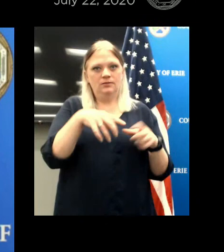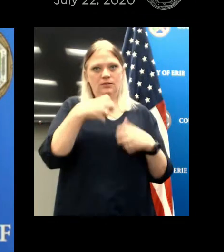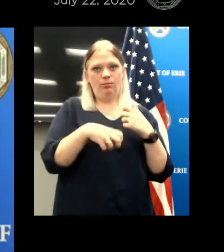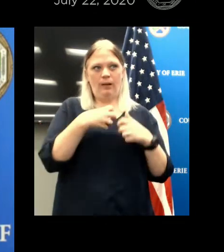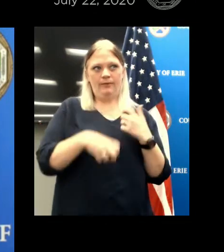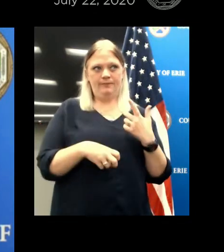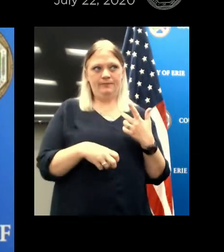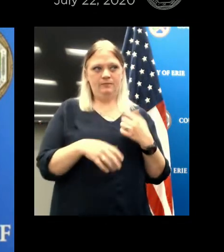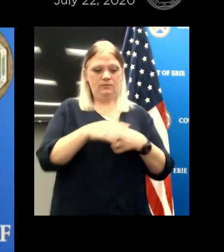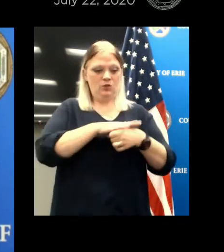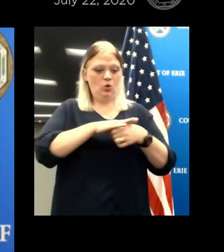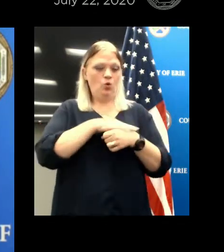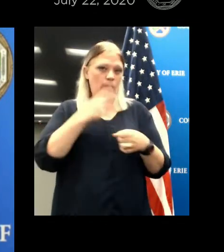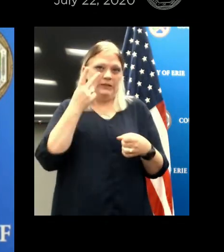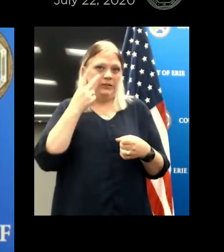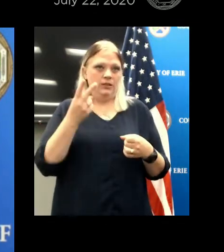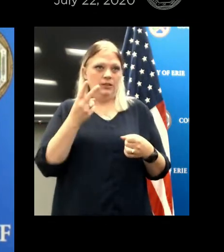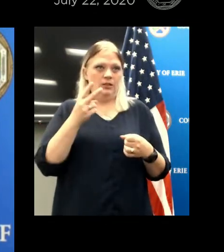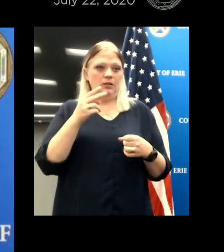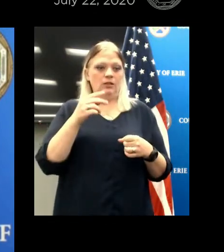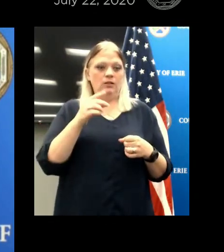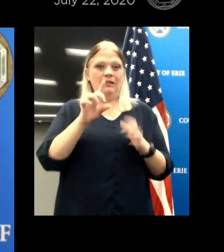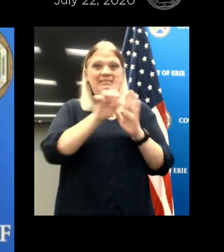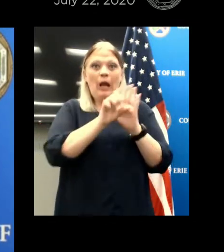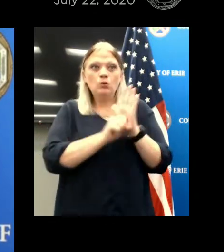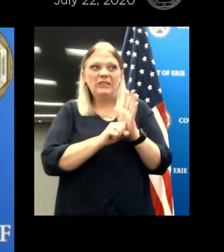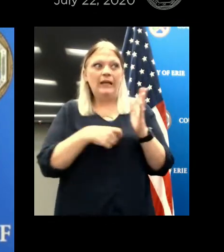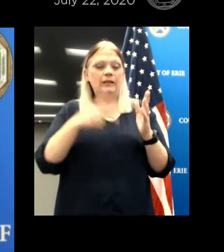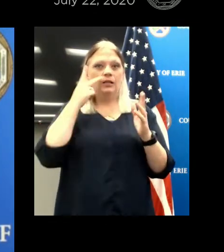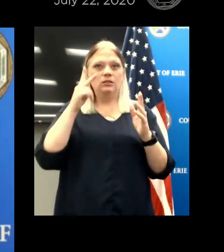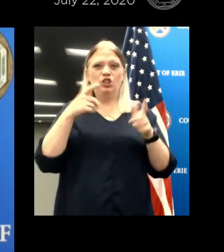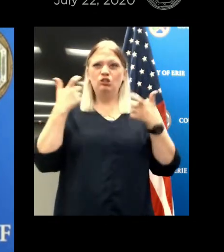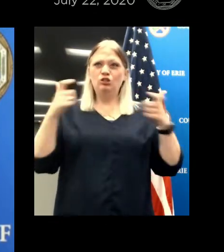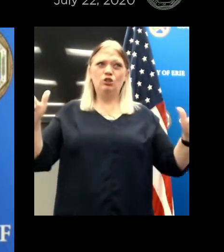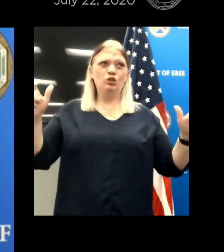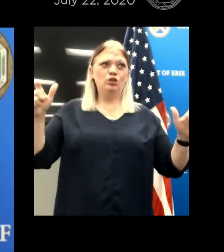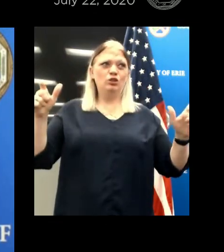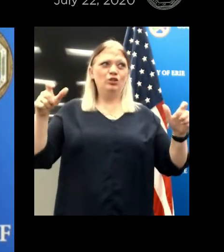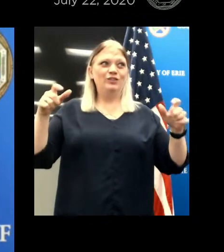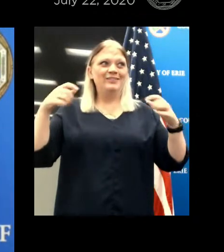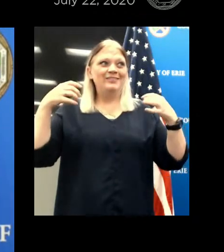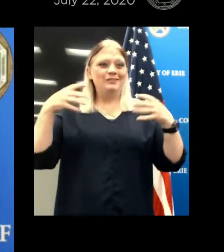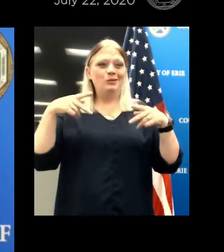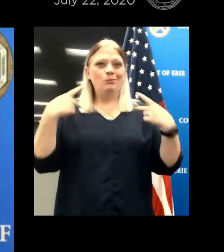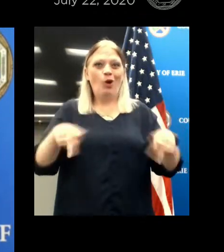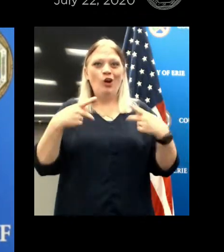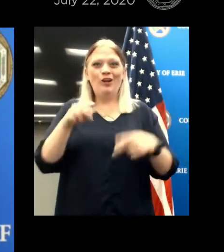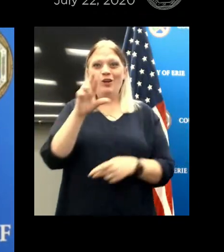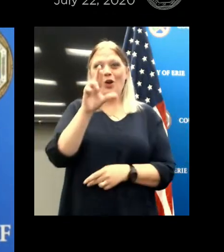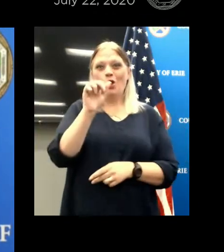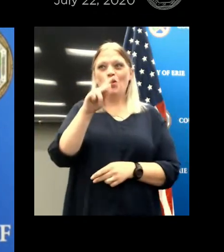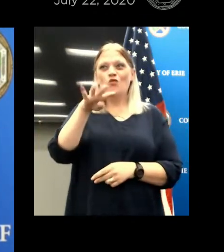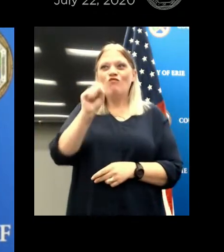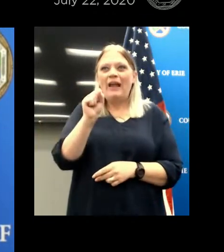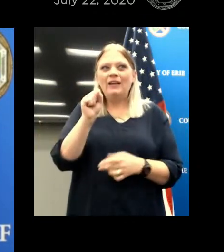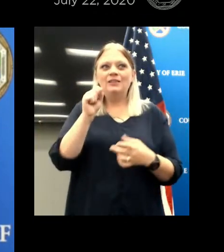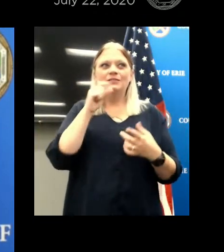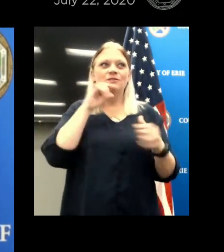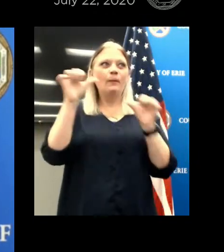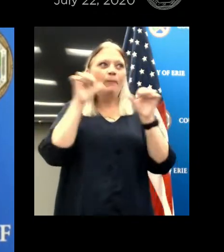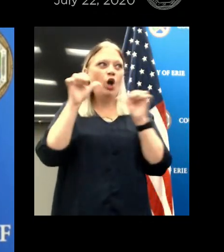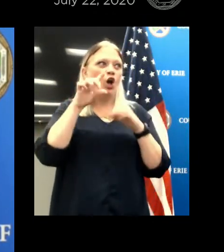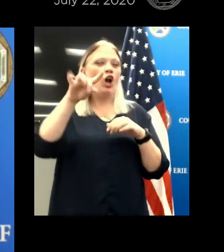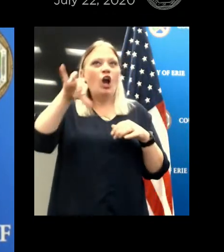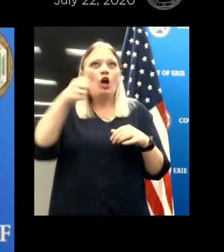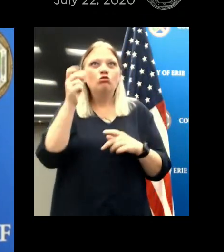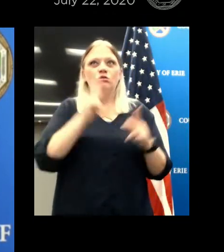problems. Locally, we were seeing it here. Downstate, they were seeing mass parties and raves at bars, hundreds and hundreds of people,